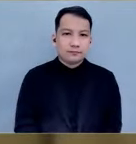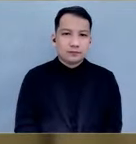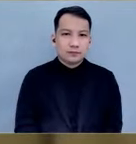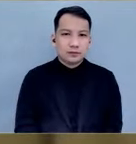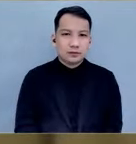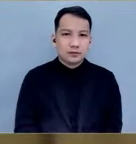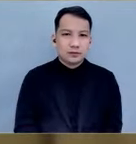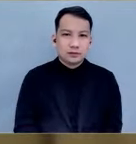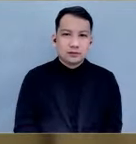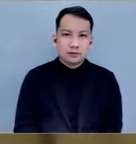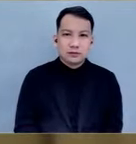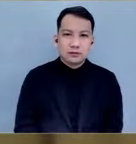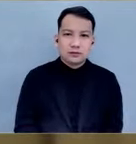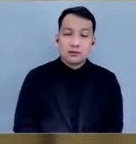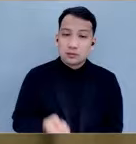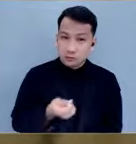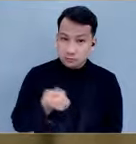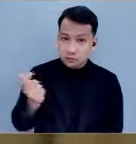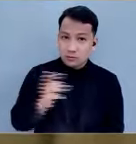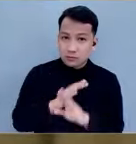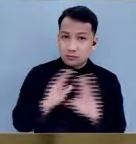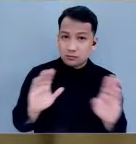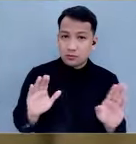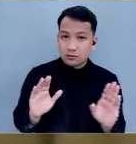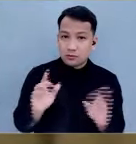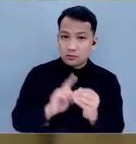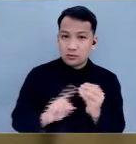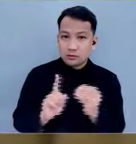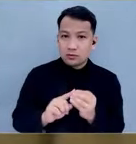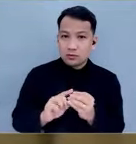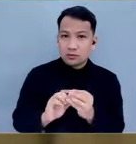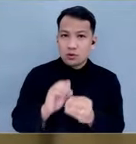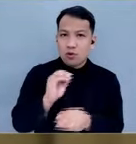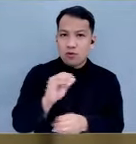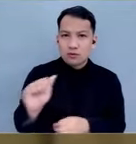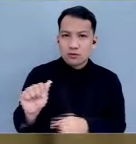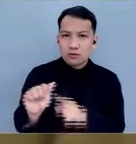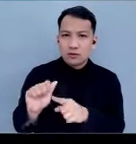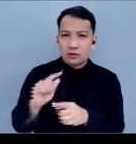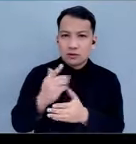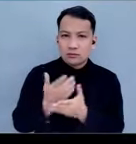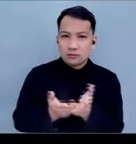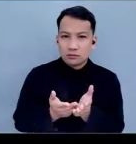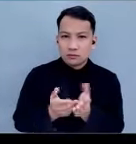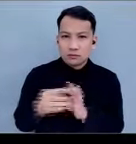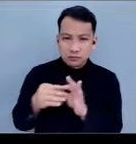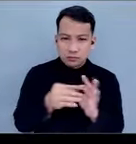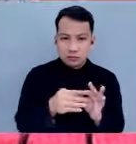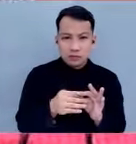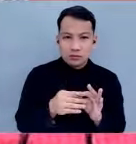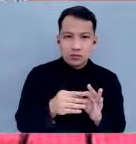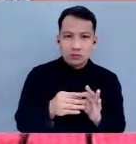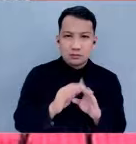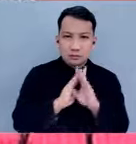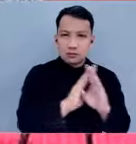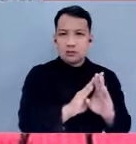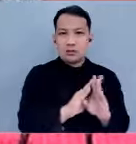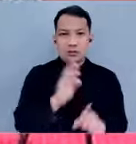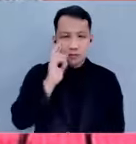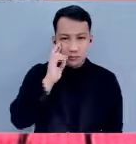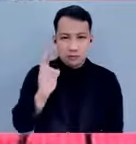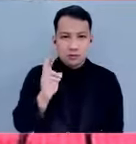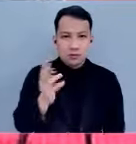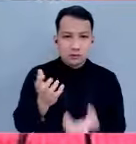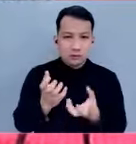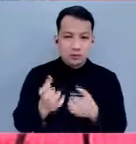Senate. They are reacting, overreacting on something that is not there. Tinabla rin ni Rodriguez ang paratang